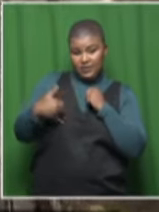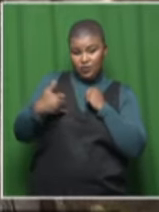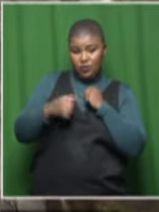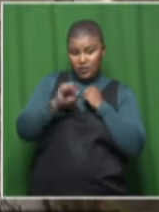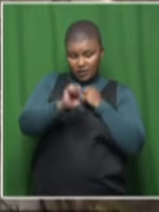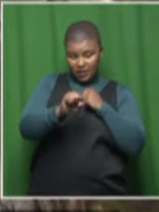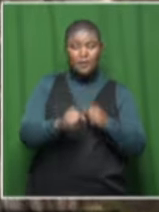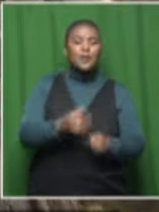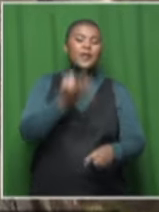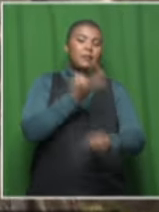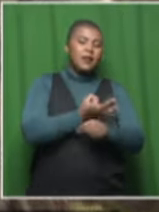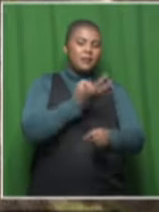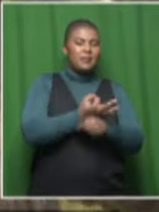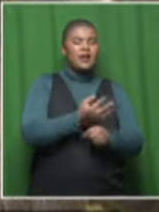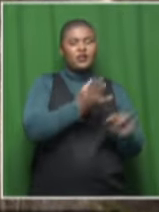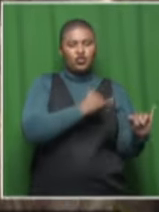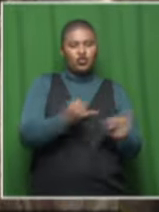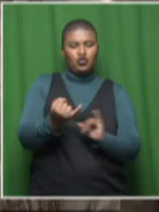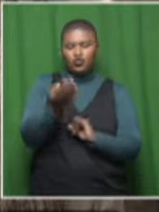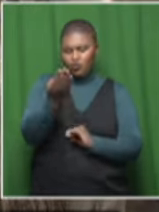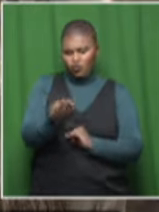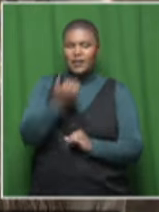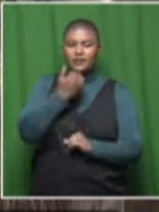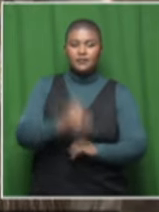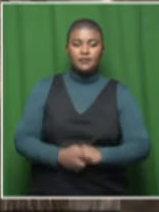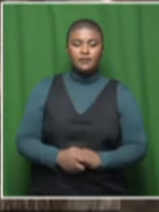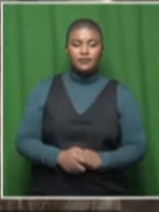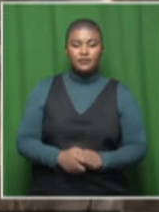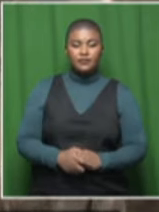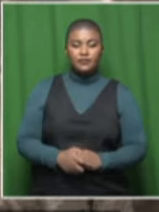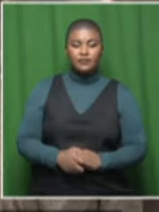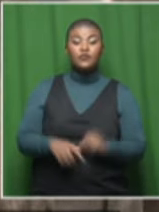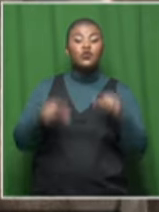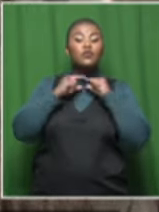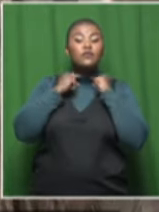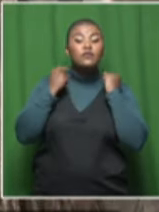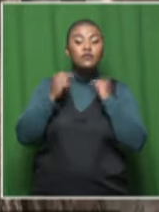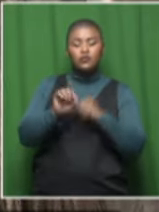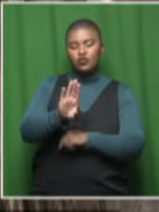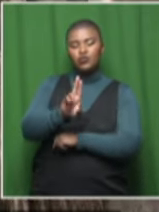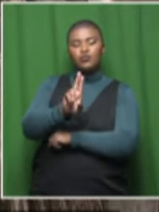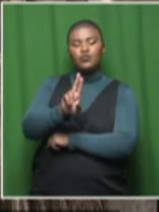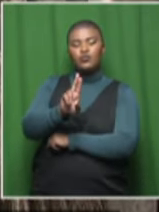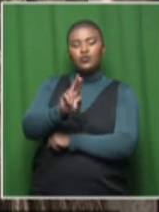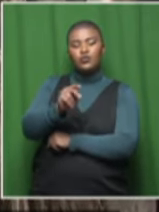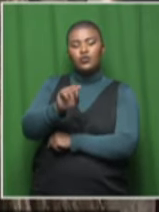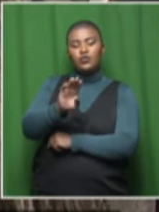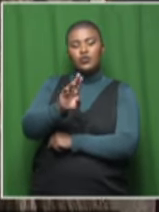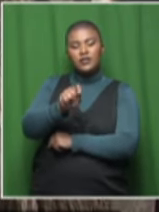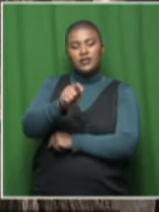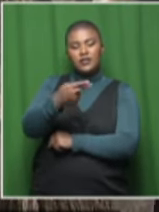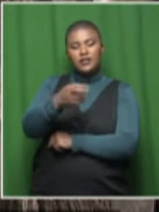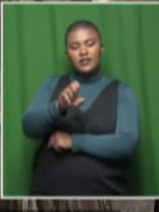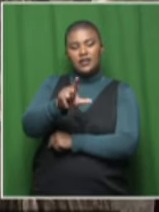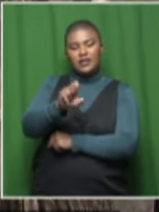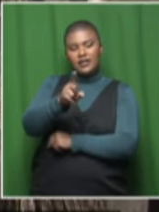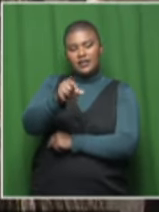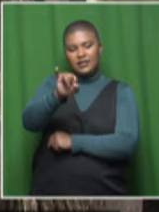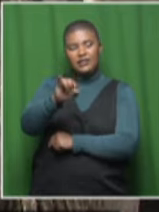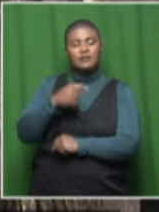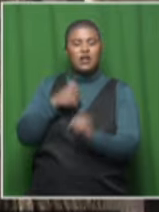Okay, Baba, just ngicela uzazise to our viewers. Mfundisi uButhelezi, bhekisisa Buthelezi, ebandleni